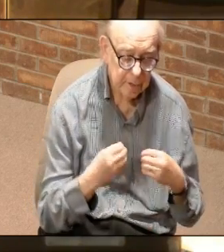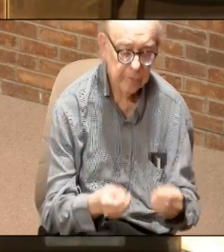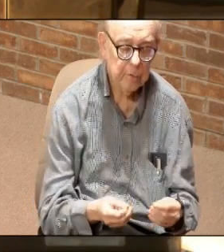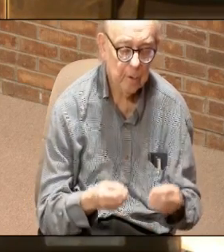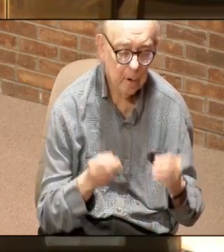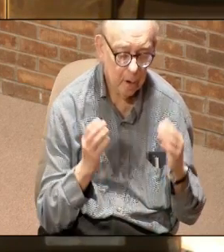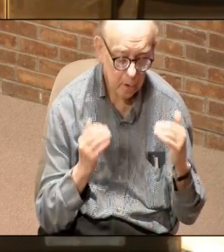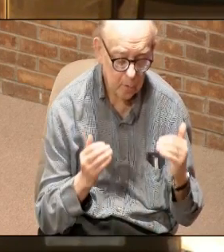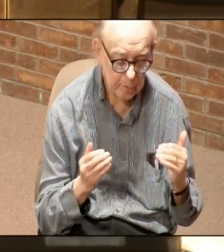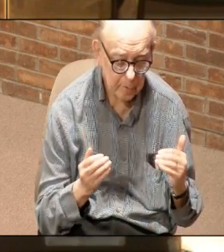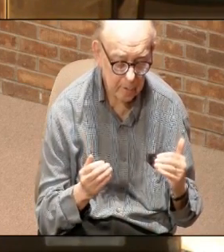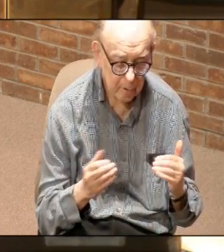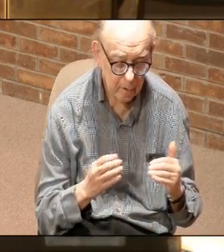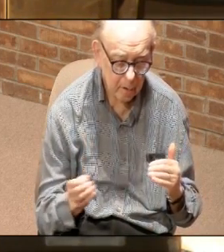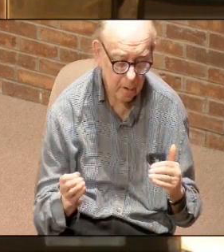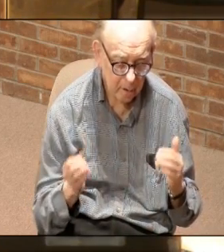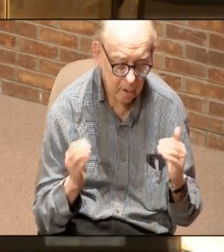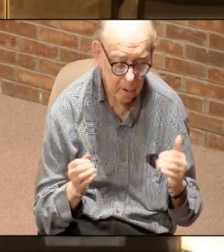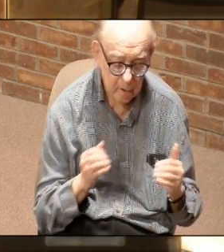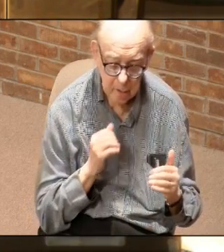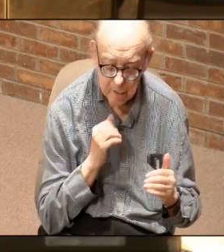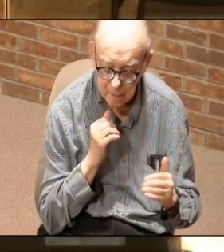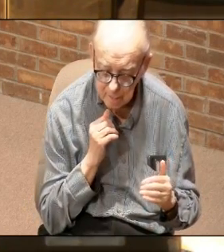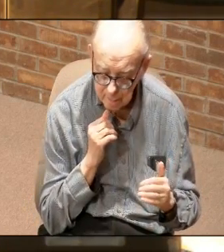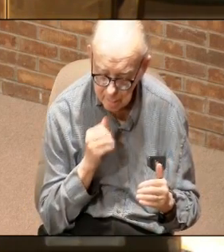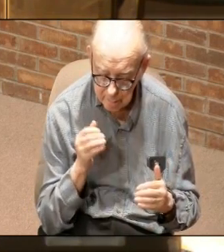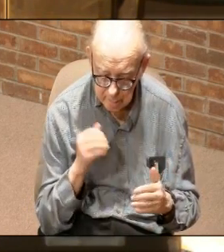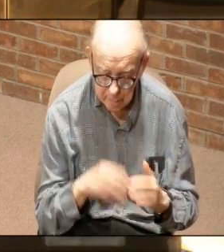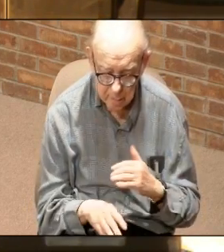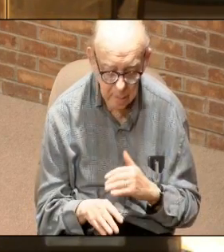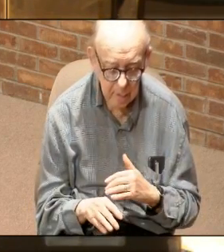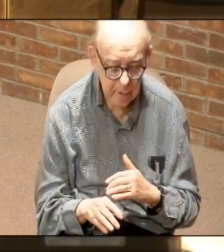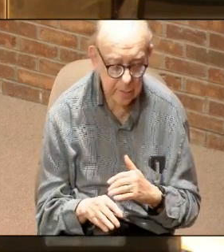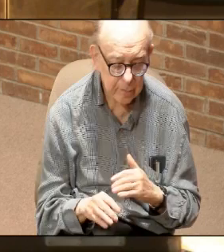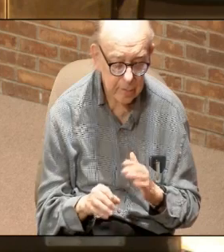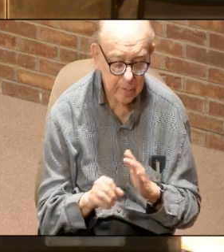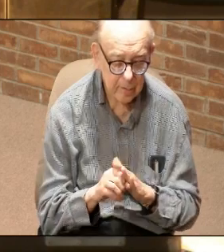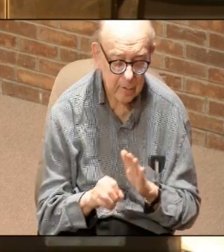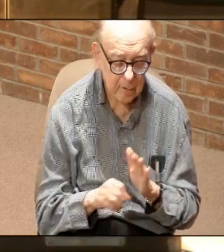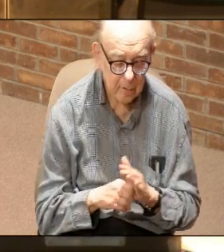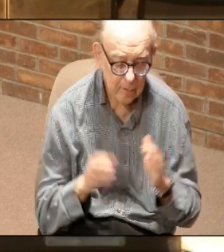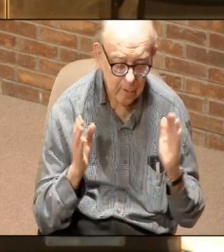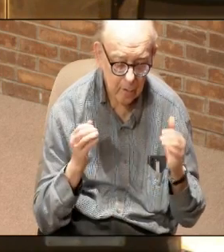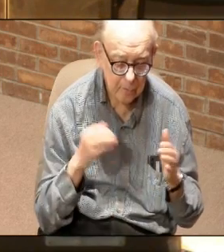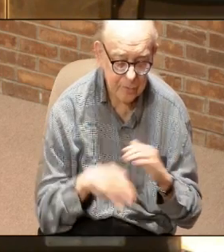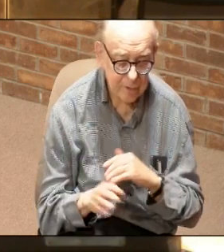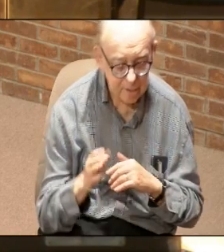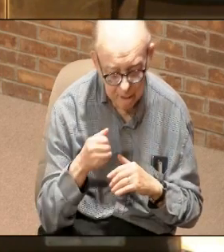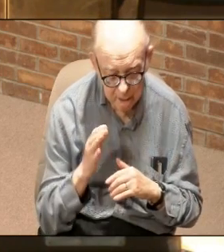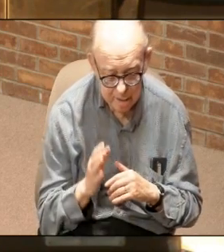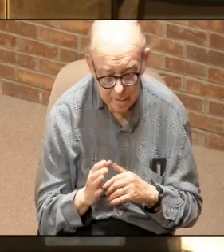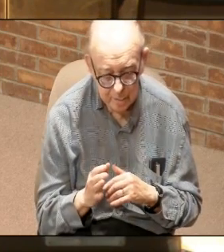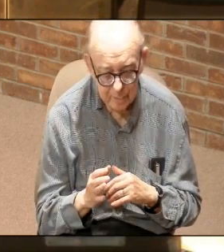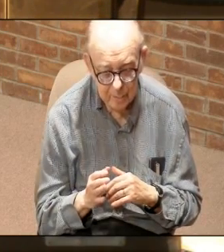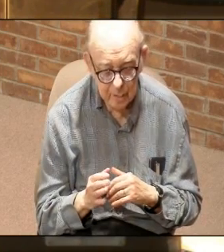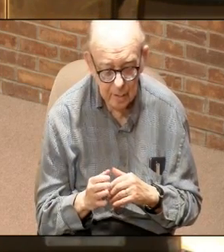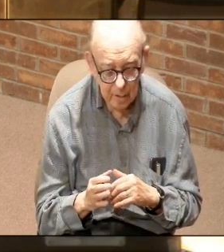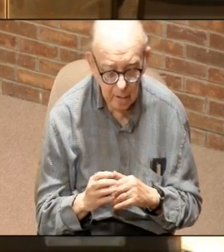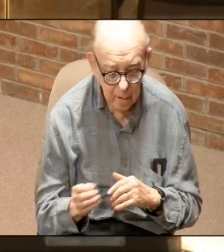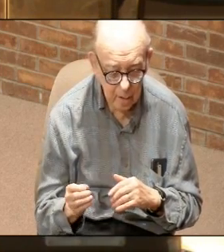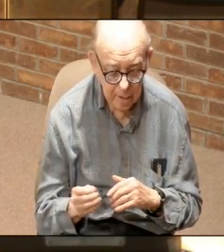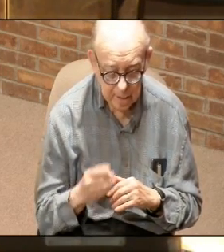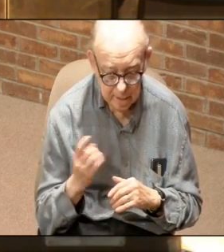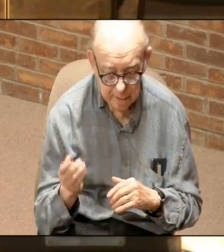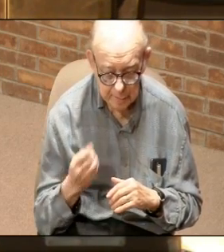hope. And that the hope isn't in your stature. The hope is in him. And in